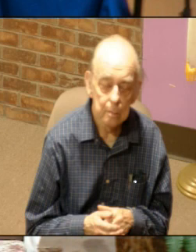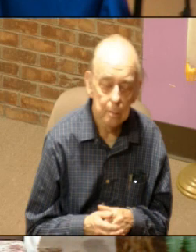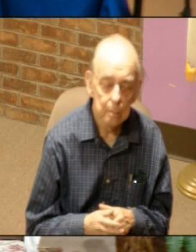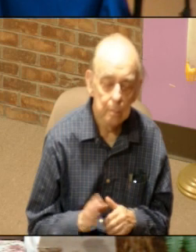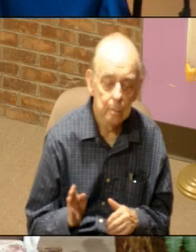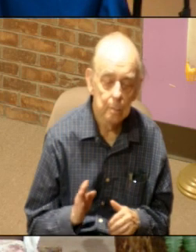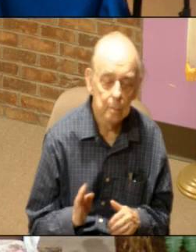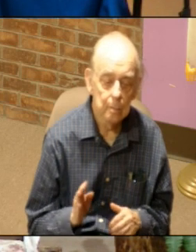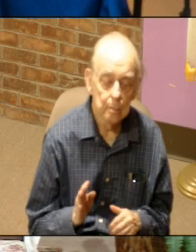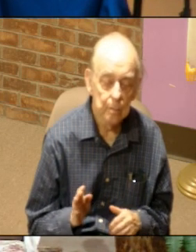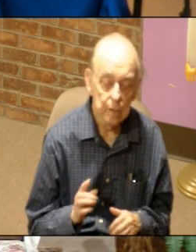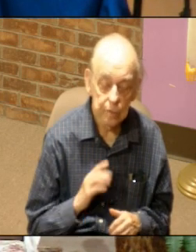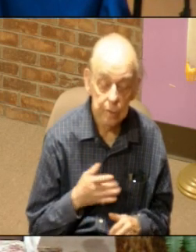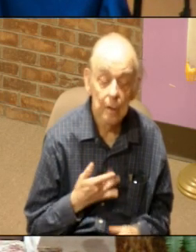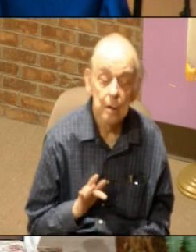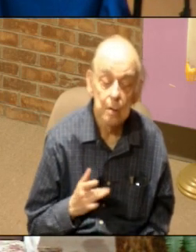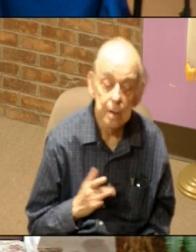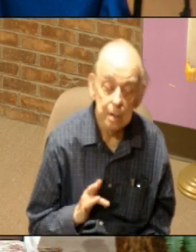Bathsheba's hurting.